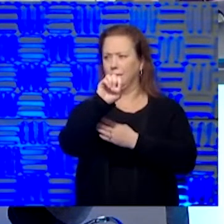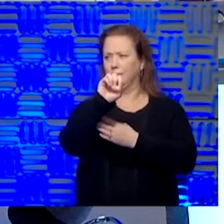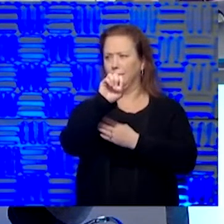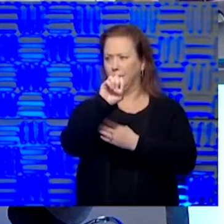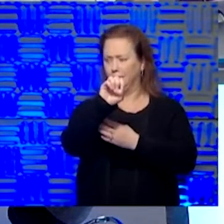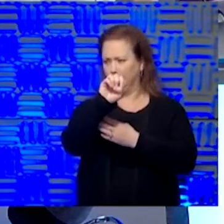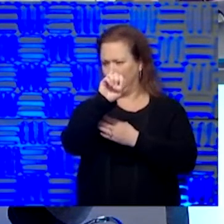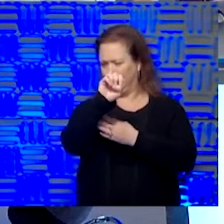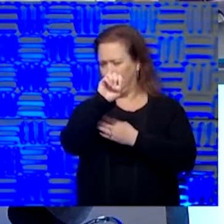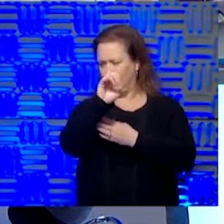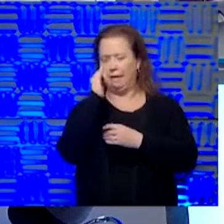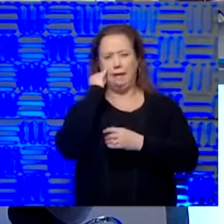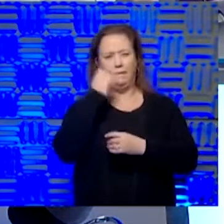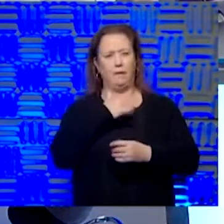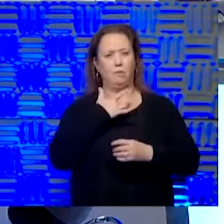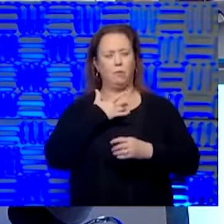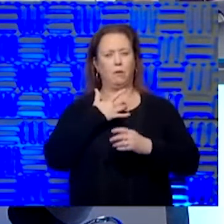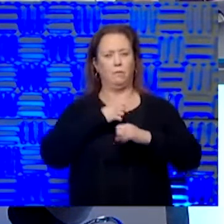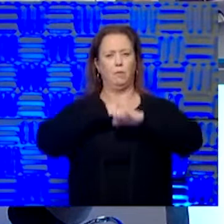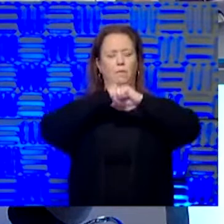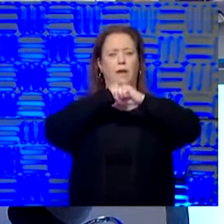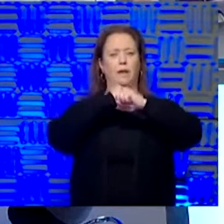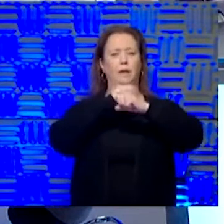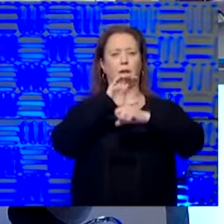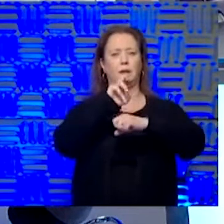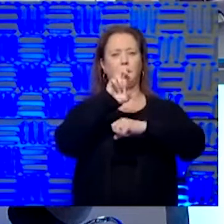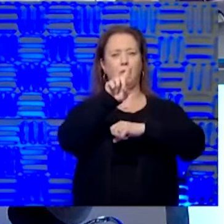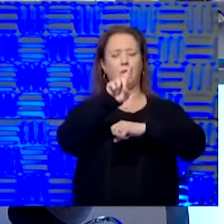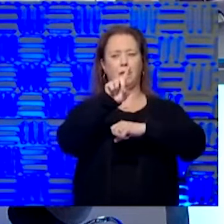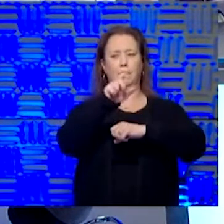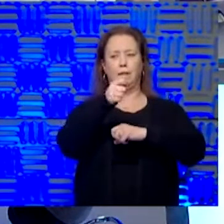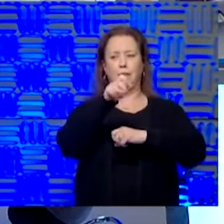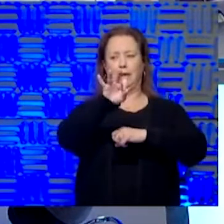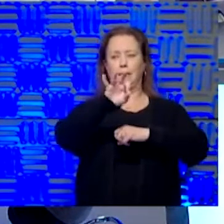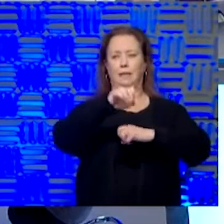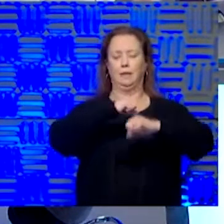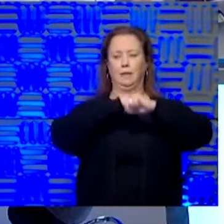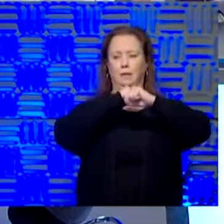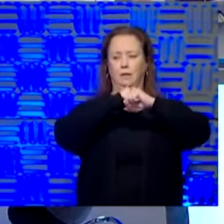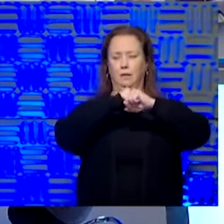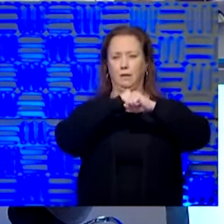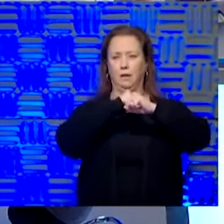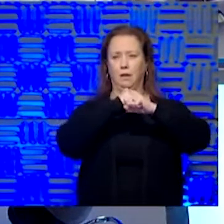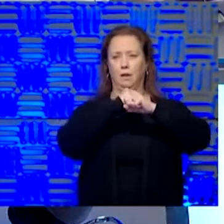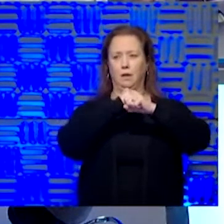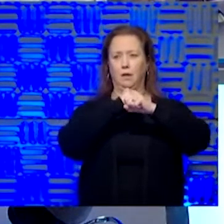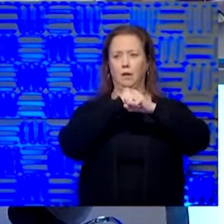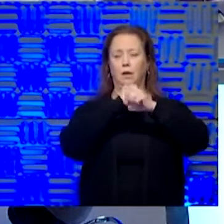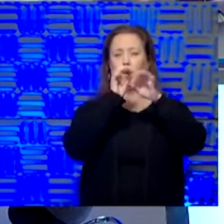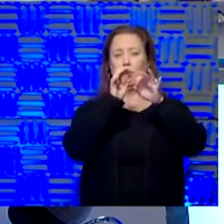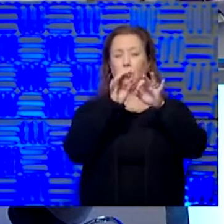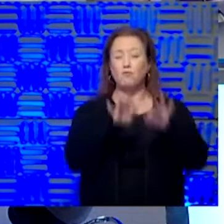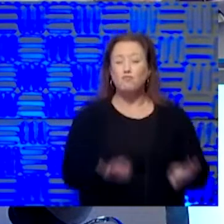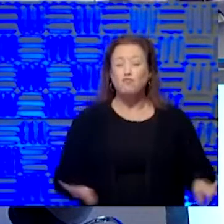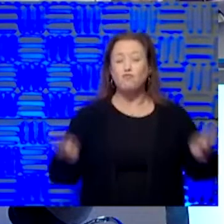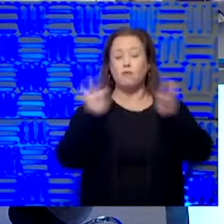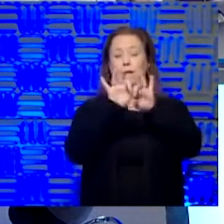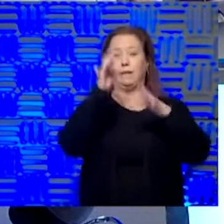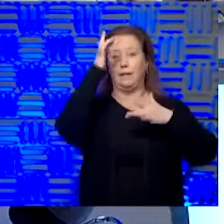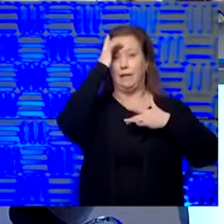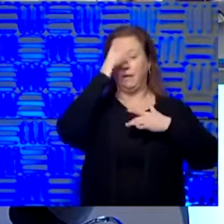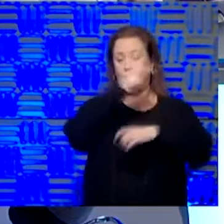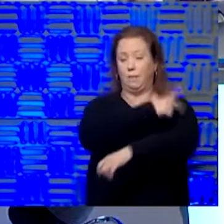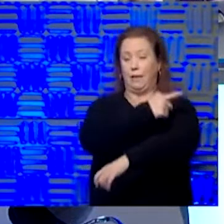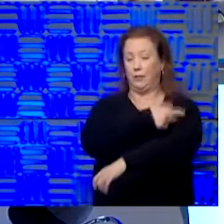how and if they will prevent COVID-19 infections, or if they're good to be used for critically ill patients infected with the virus? You